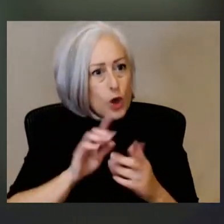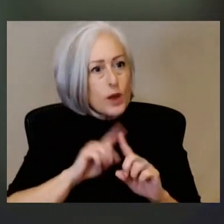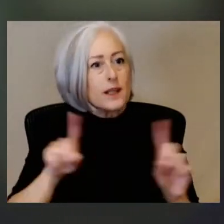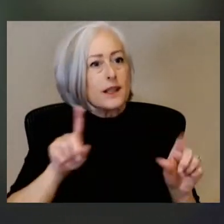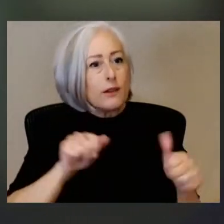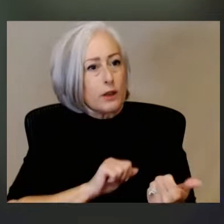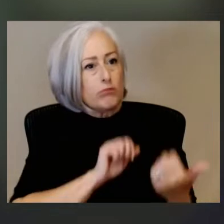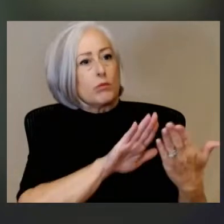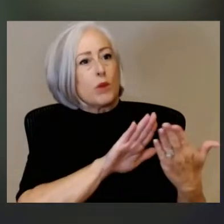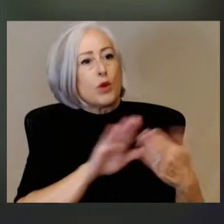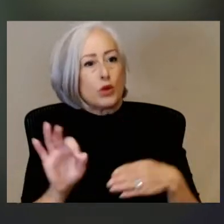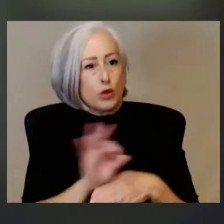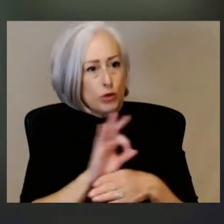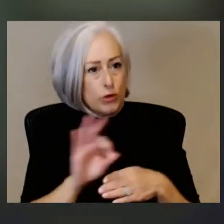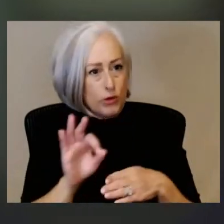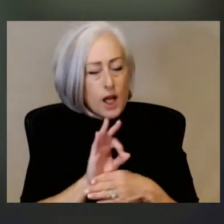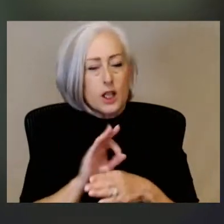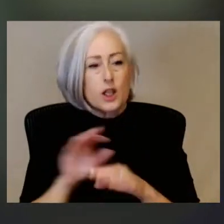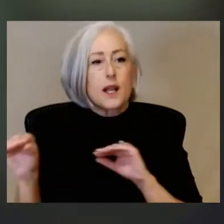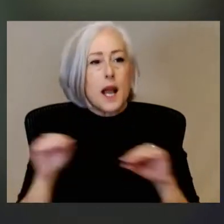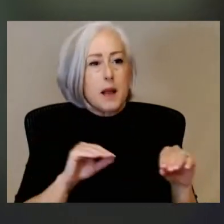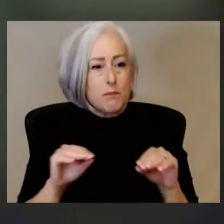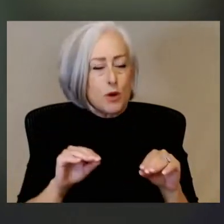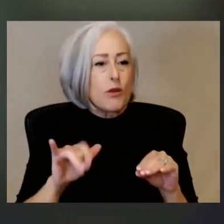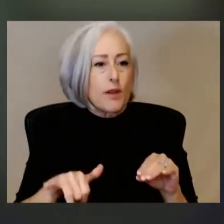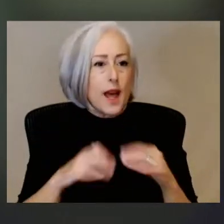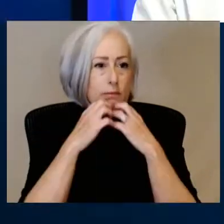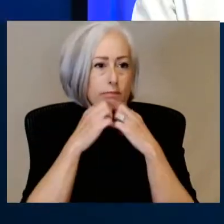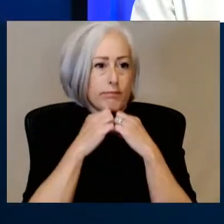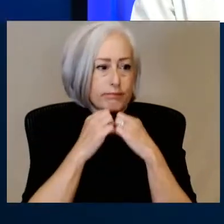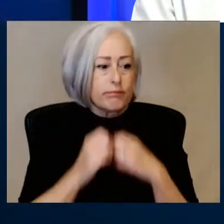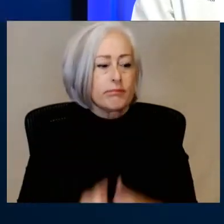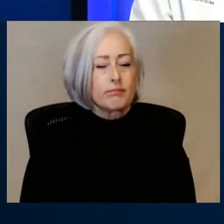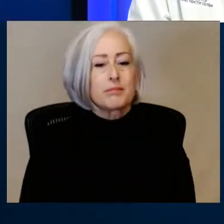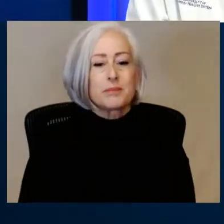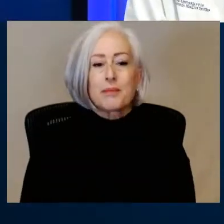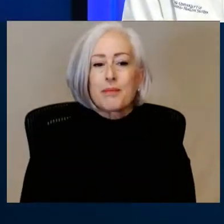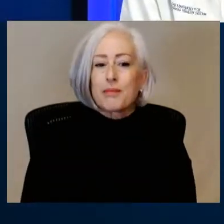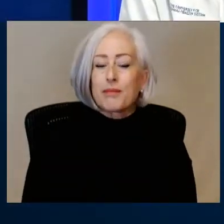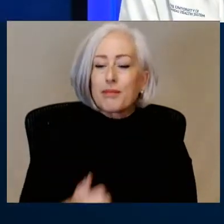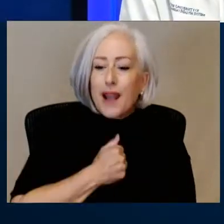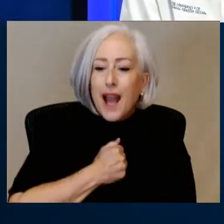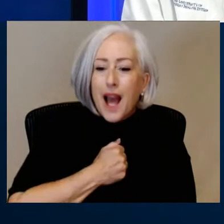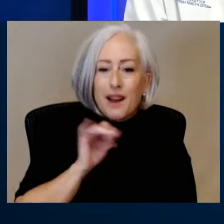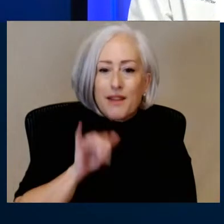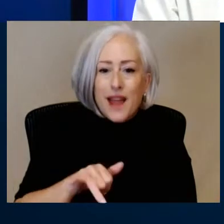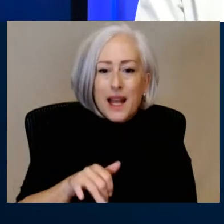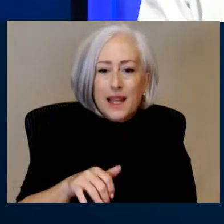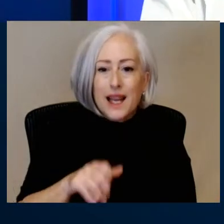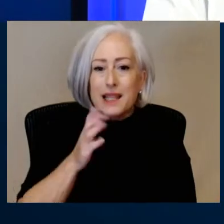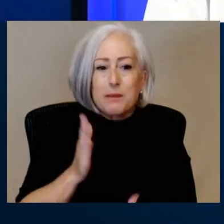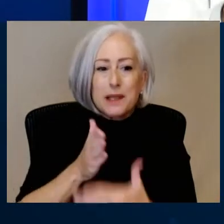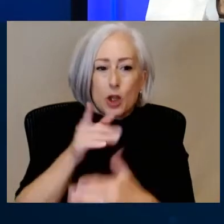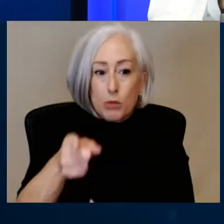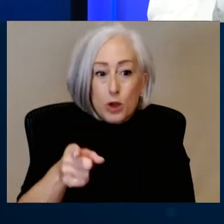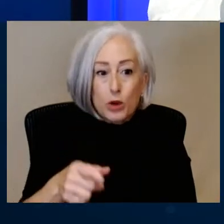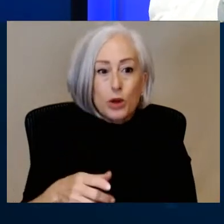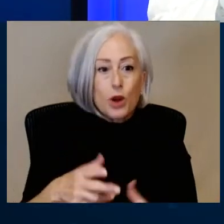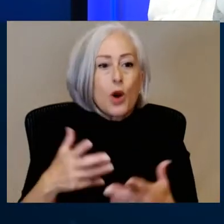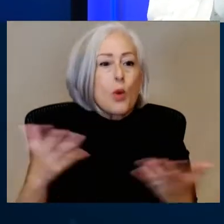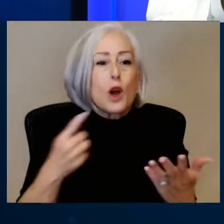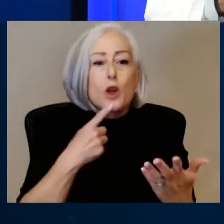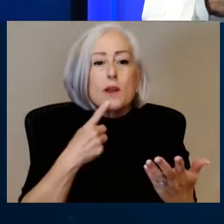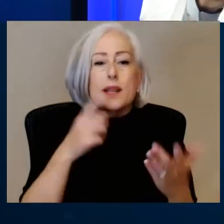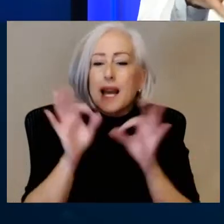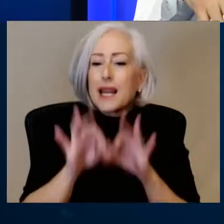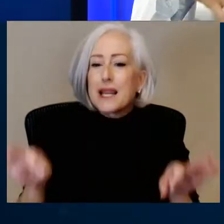to function and move that has value. I loved it, and sorry, I didn't mean to interrupt you there, because what you're saying is so important. And I love the